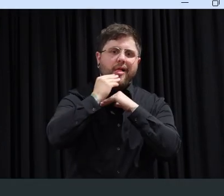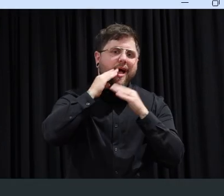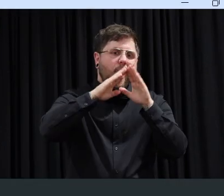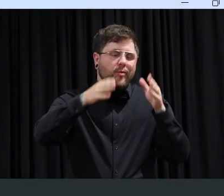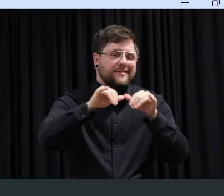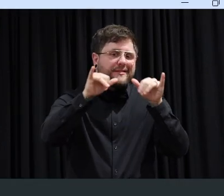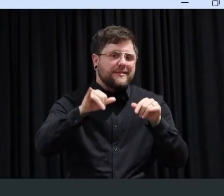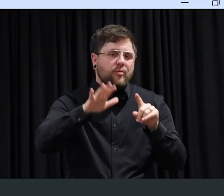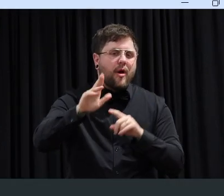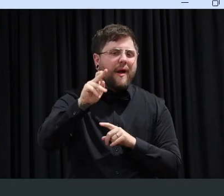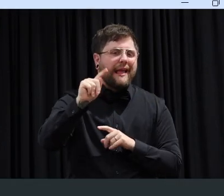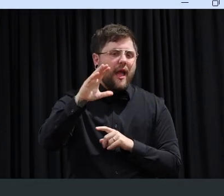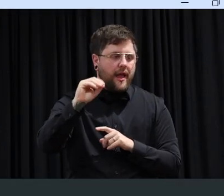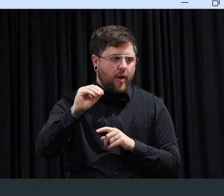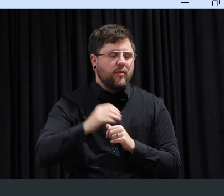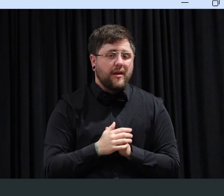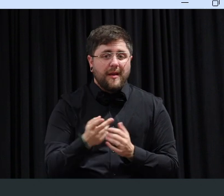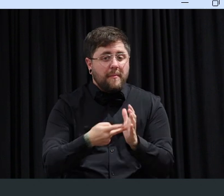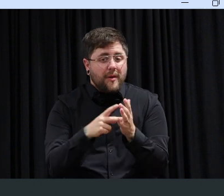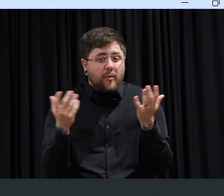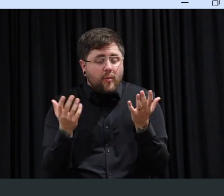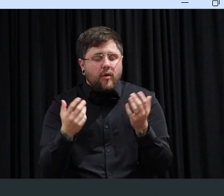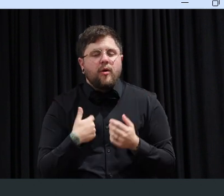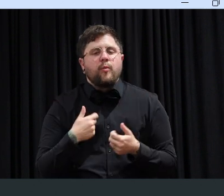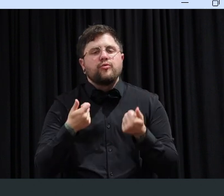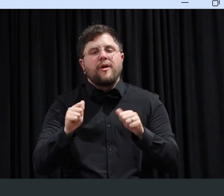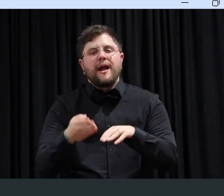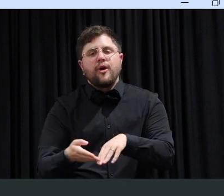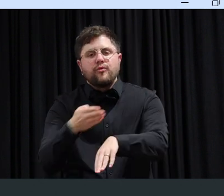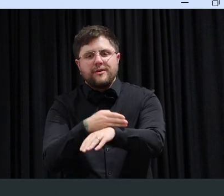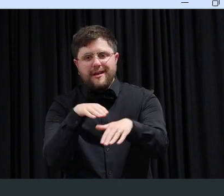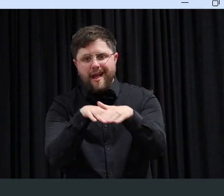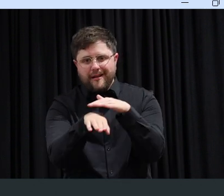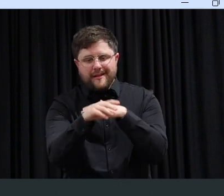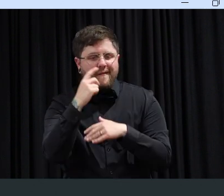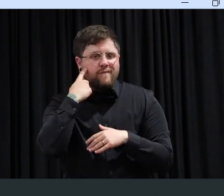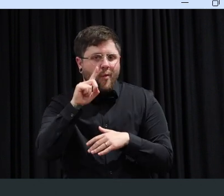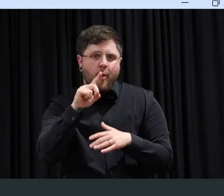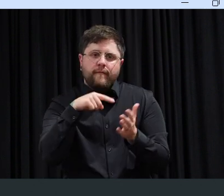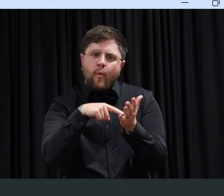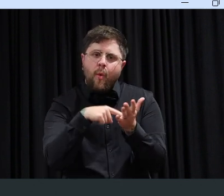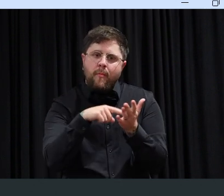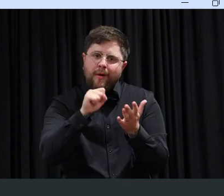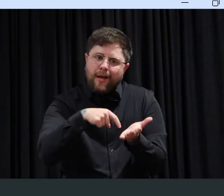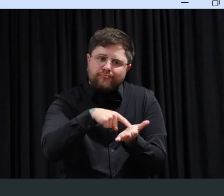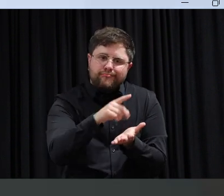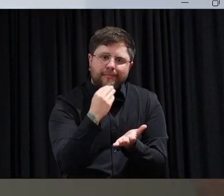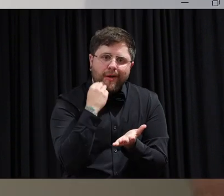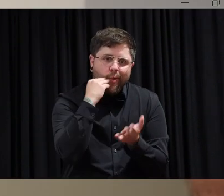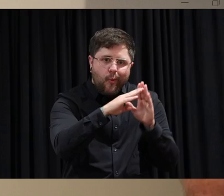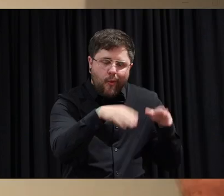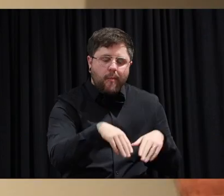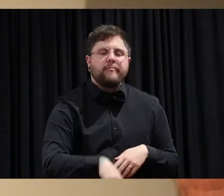Michigan. And so essentially that means that we're trying to increase access to affordable housing, dissolve